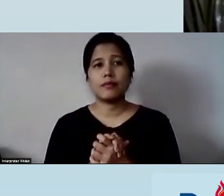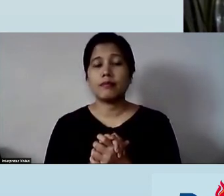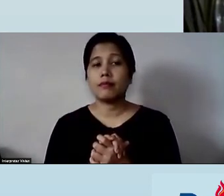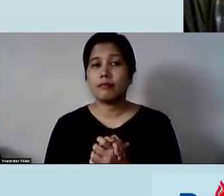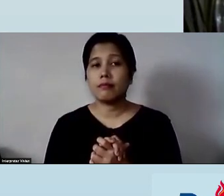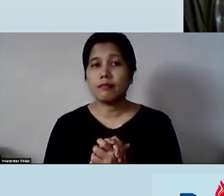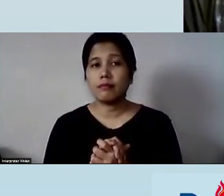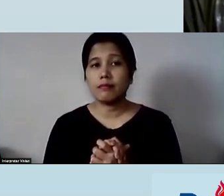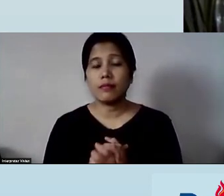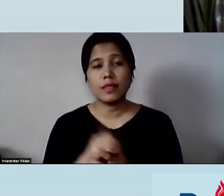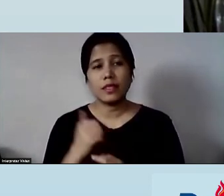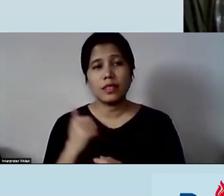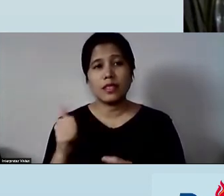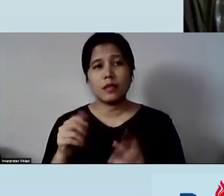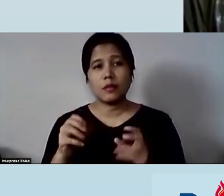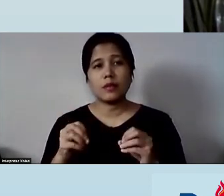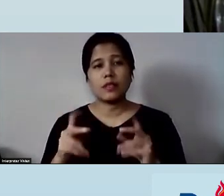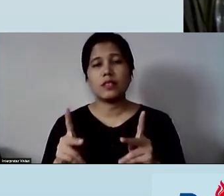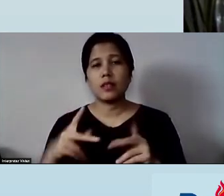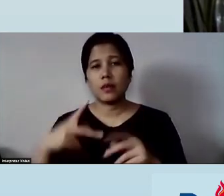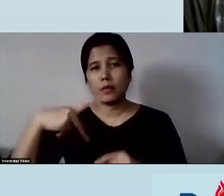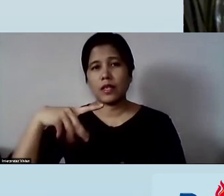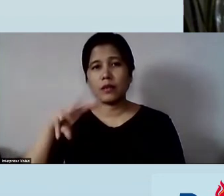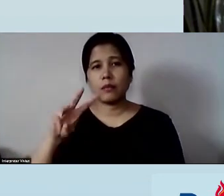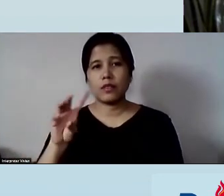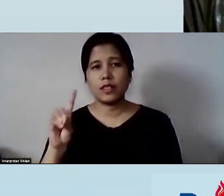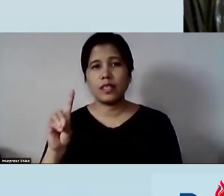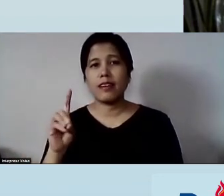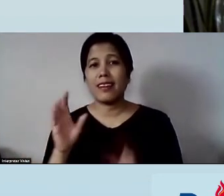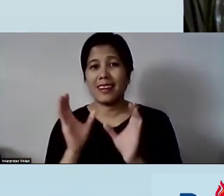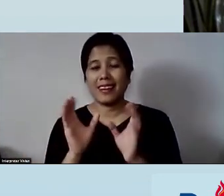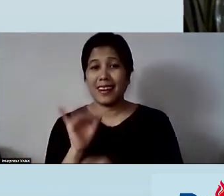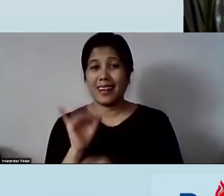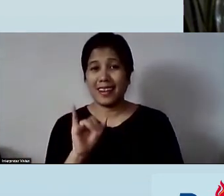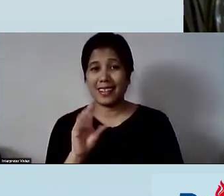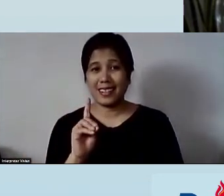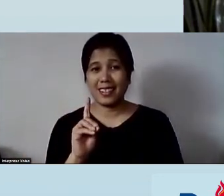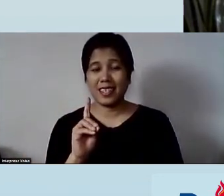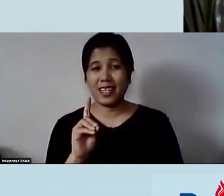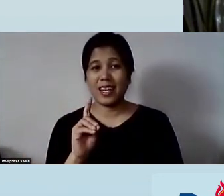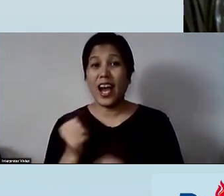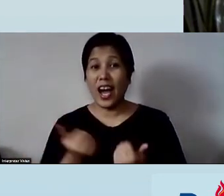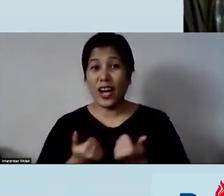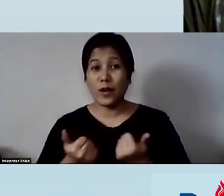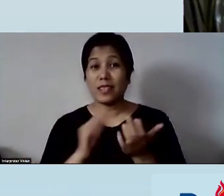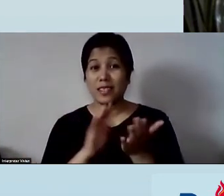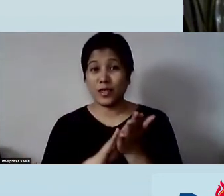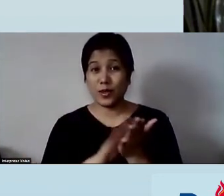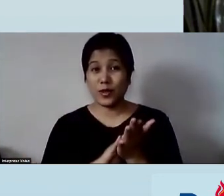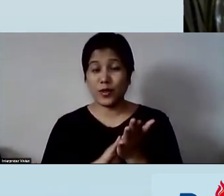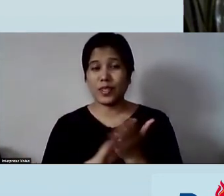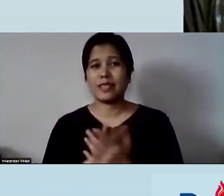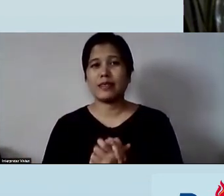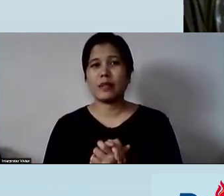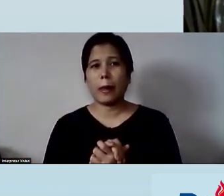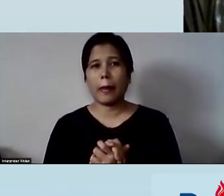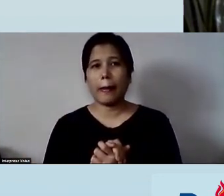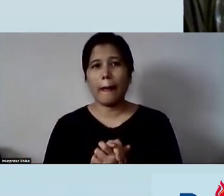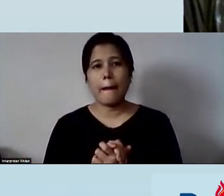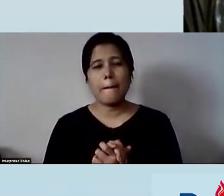The other privileges na binibigay ng PWD card. One is accommodation sa school, I'm guessing. You know, this is